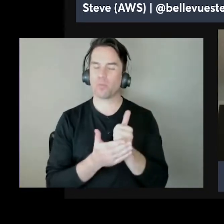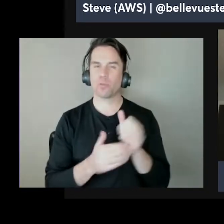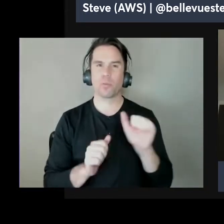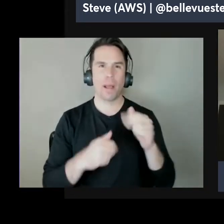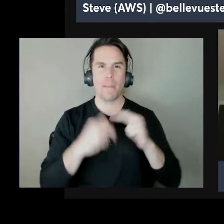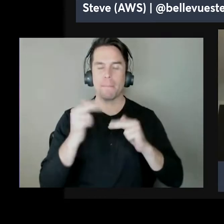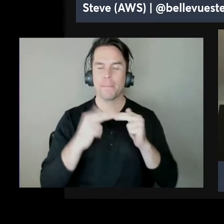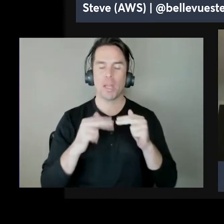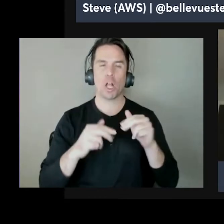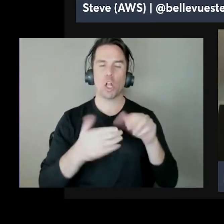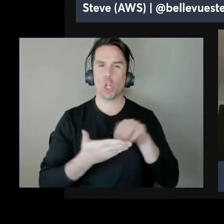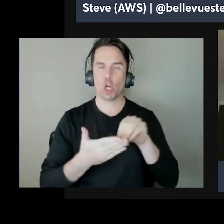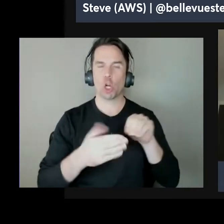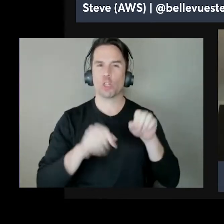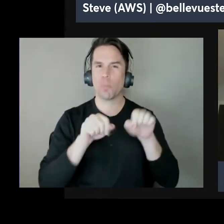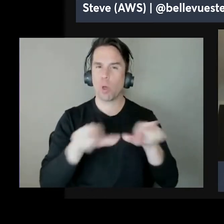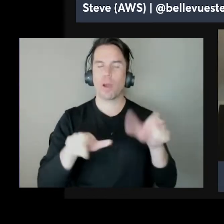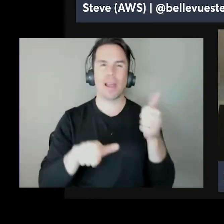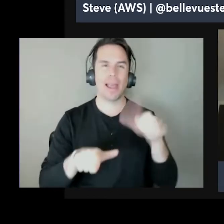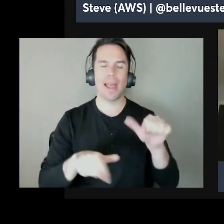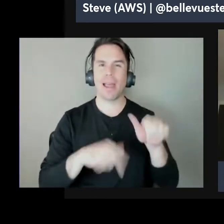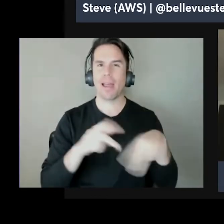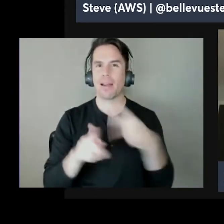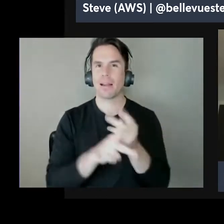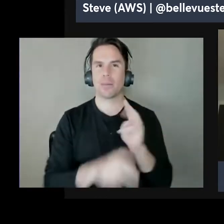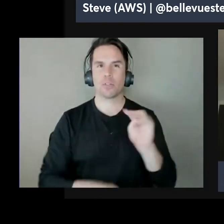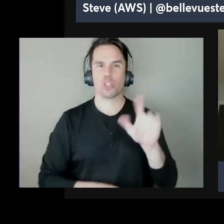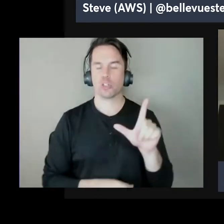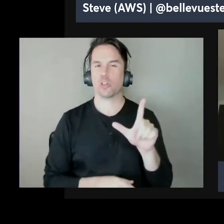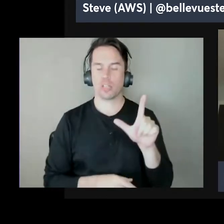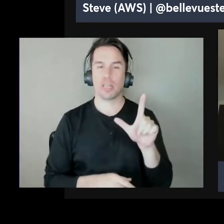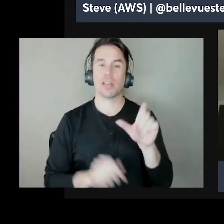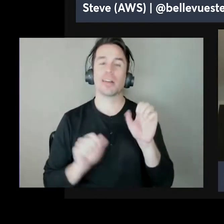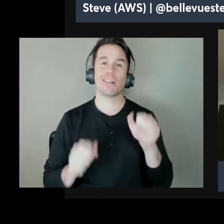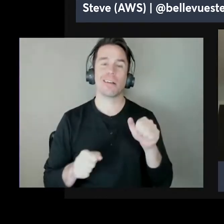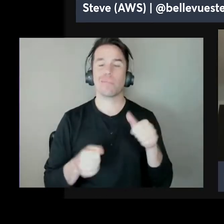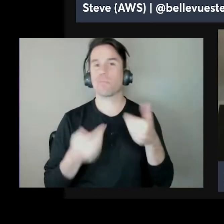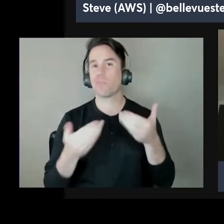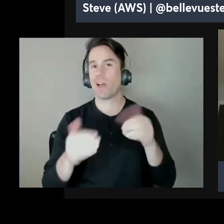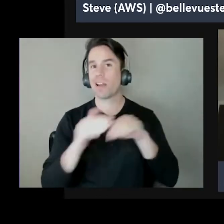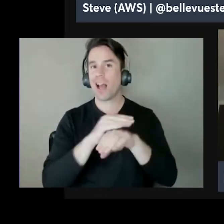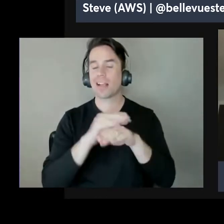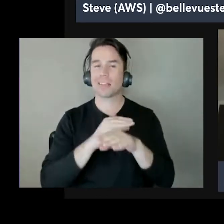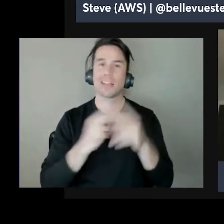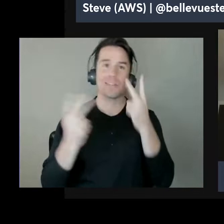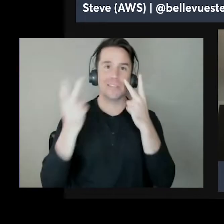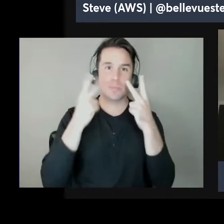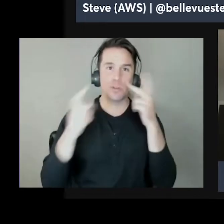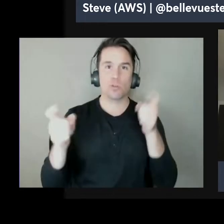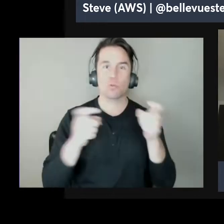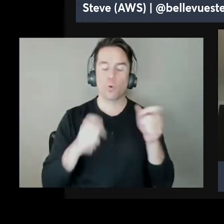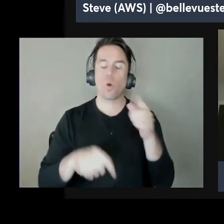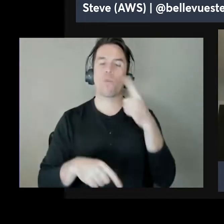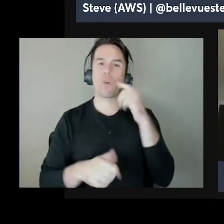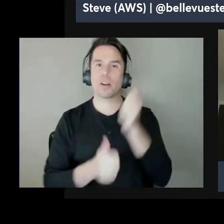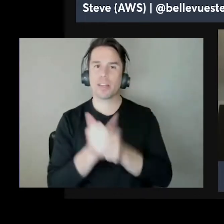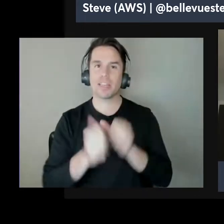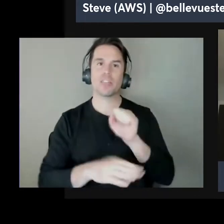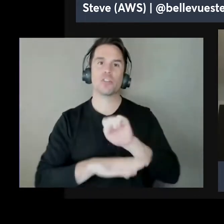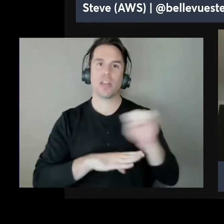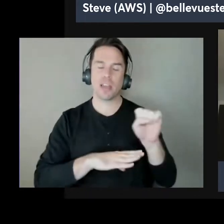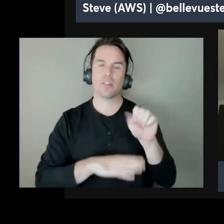models, right? And it offers complete access, visibility, and control into every stage of machine learning lifecycle. Now, start